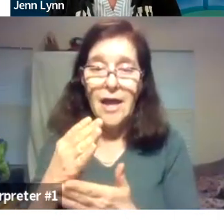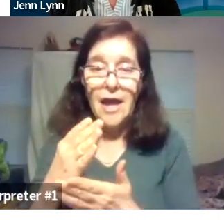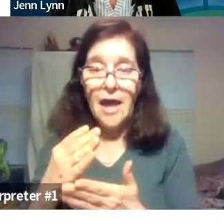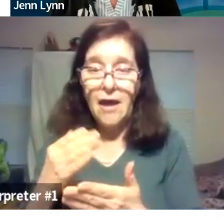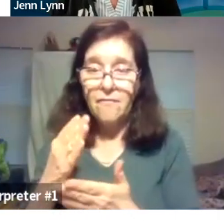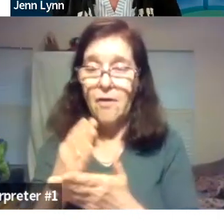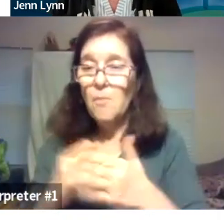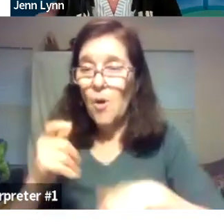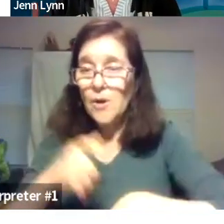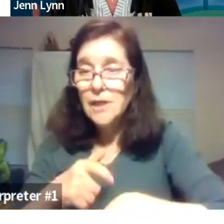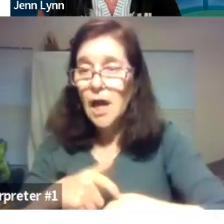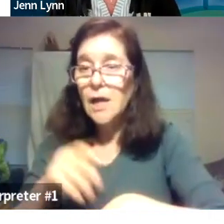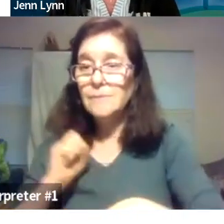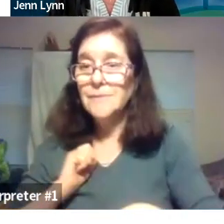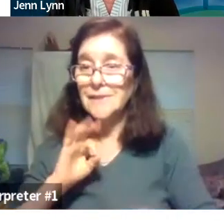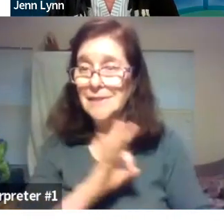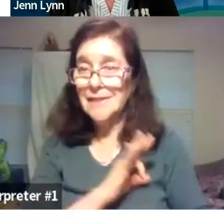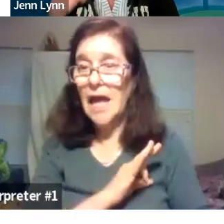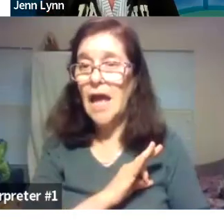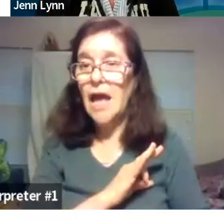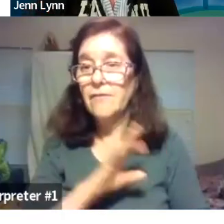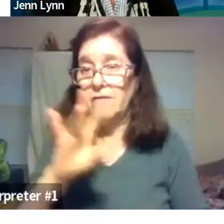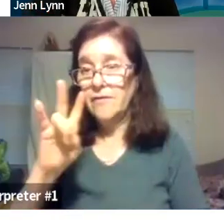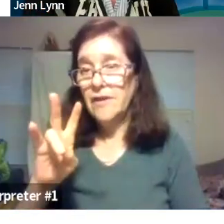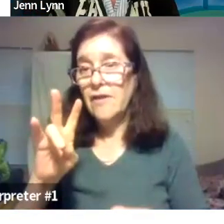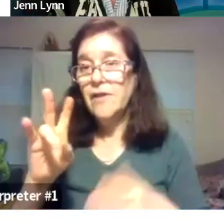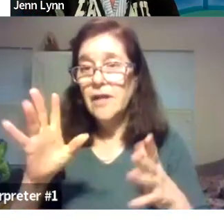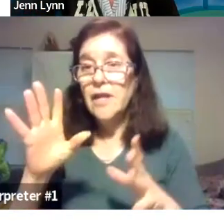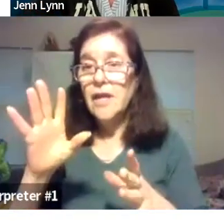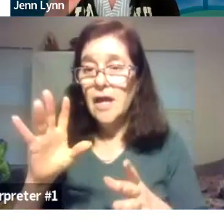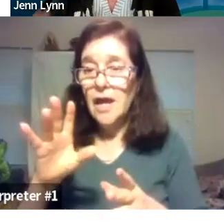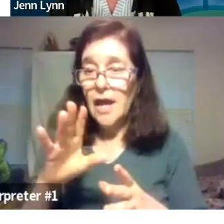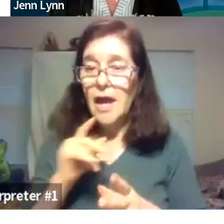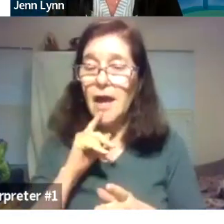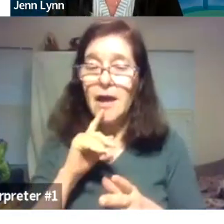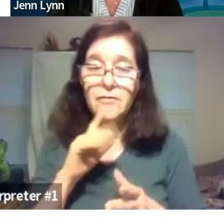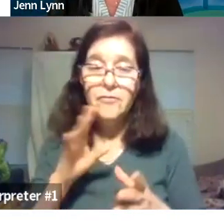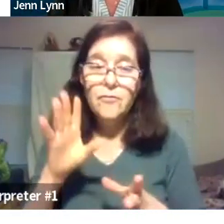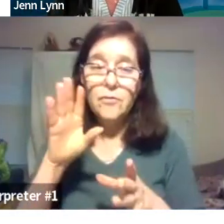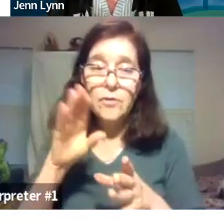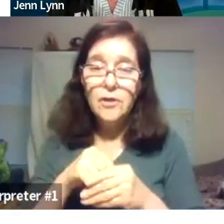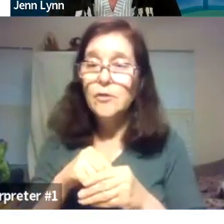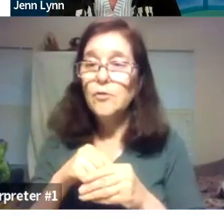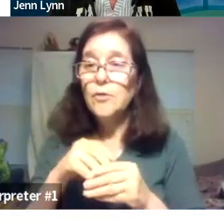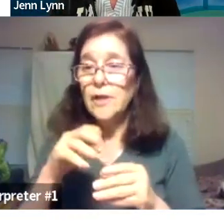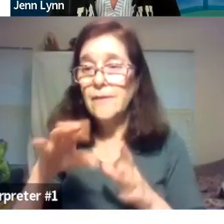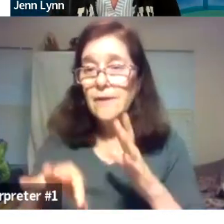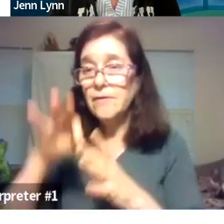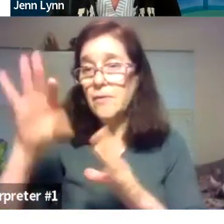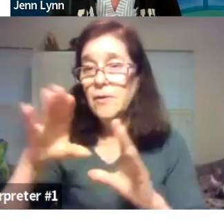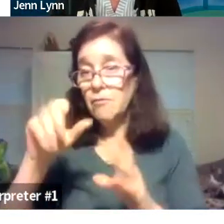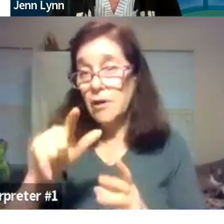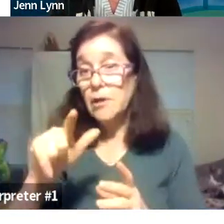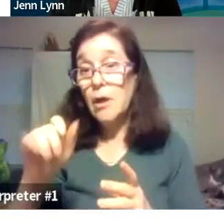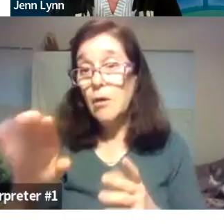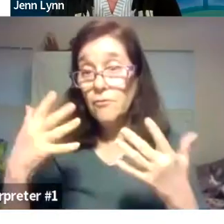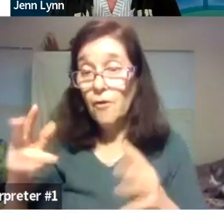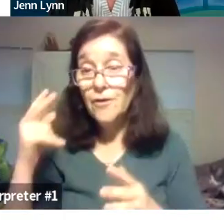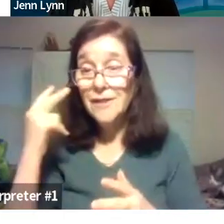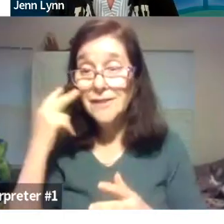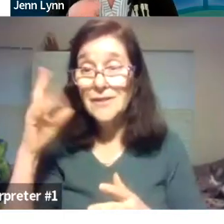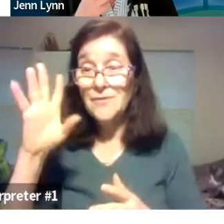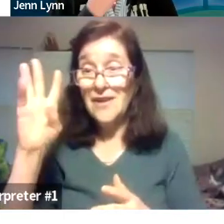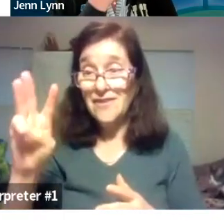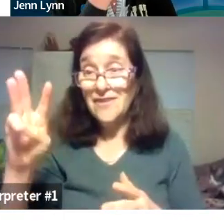other organizations, including the Spirit Club, which you've already seen, to put on some of our programs. We have 6